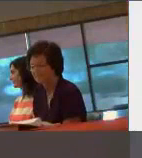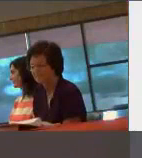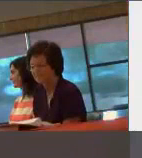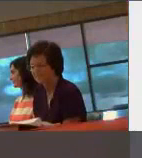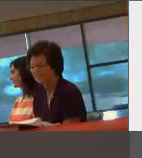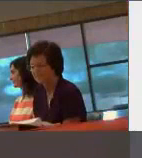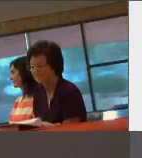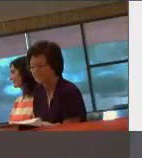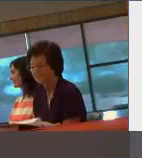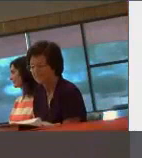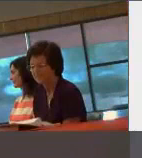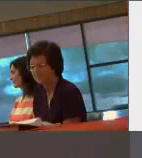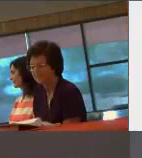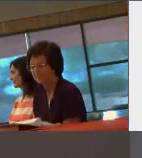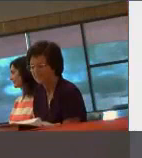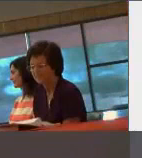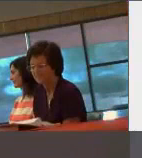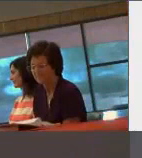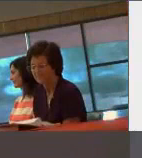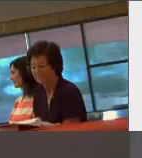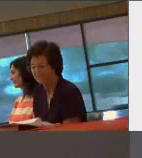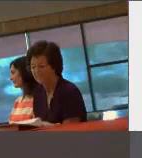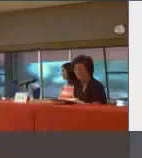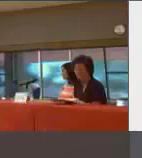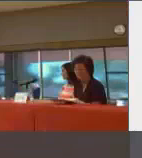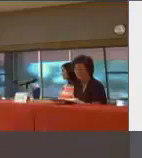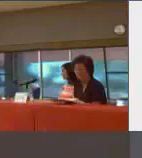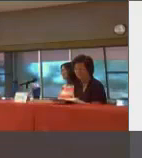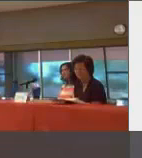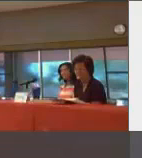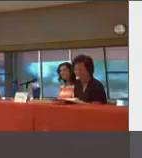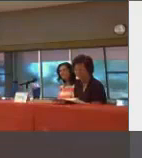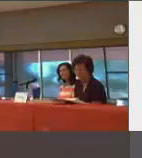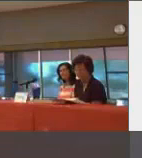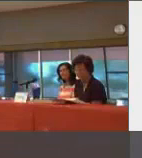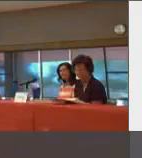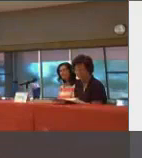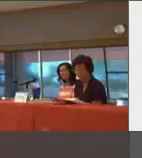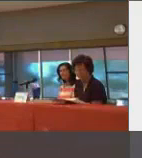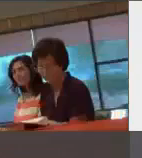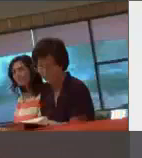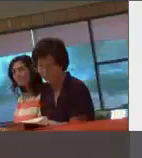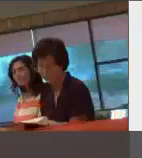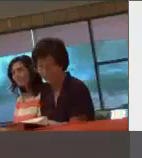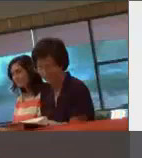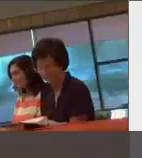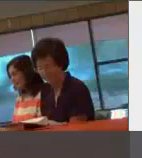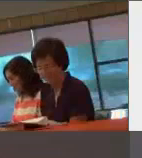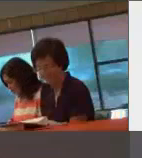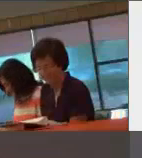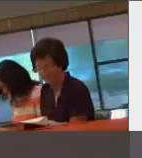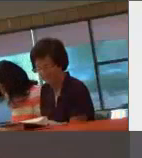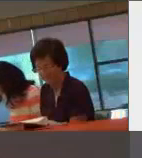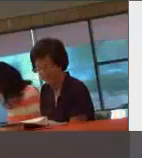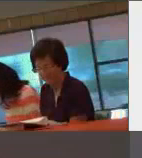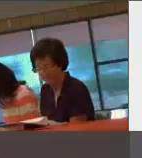principally discuss tonight. Since we've gotten that task out of the way, we're now going to focus on the draft maps, which is where we try to apply